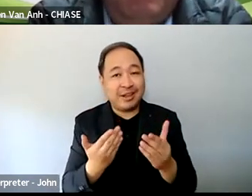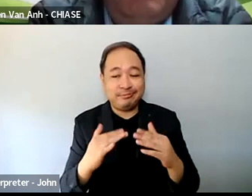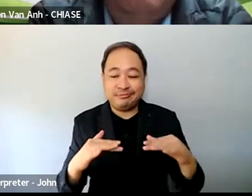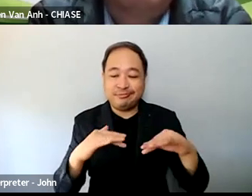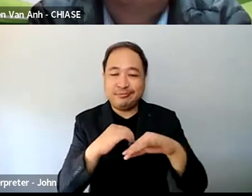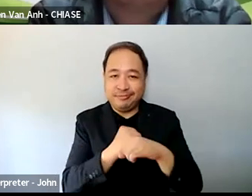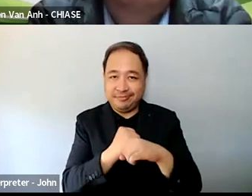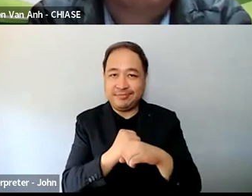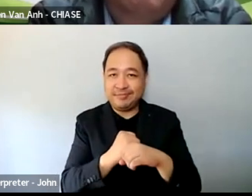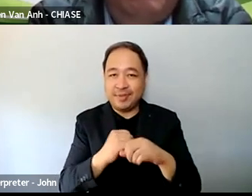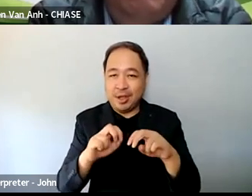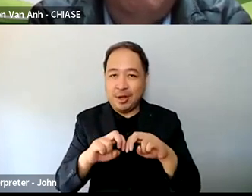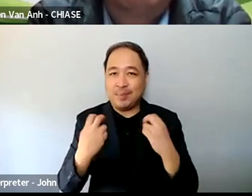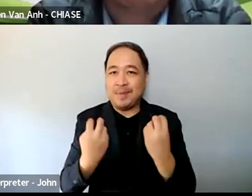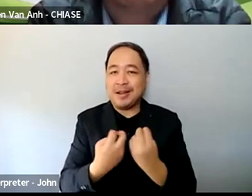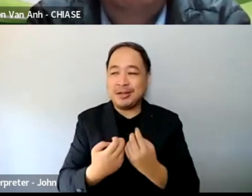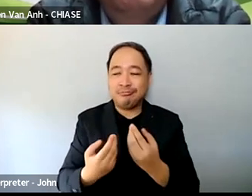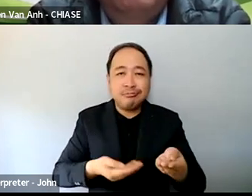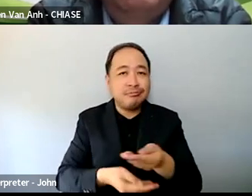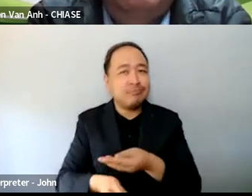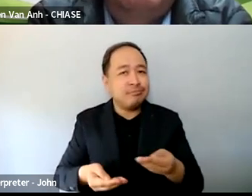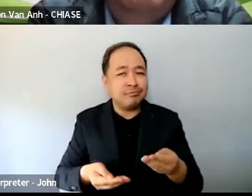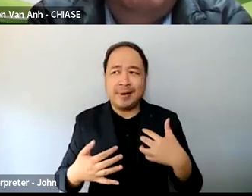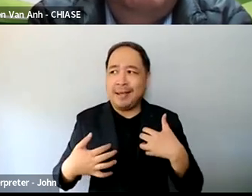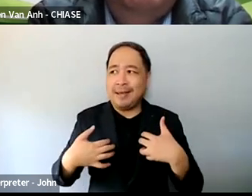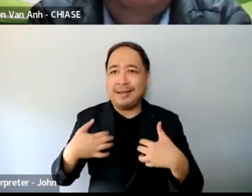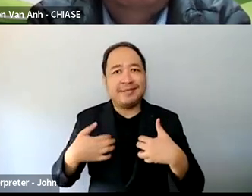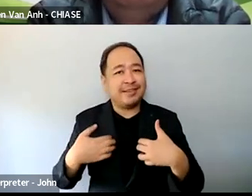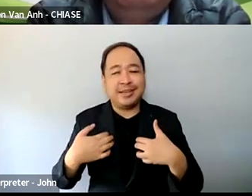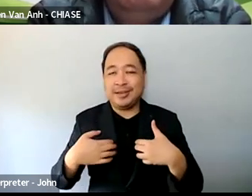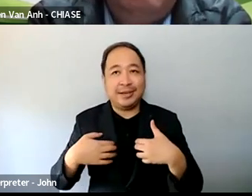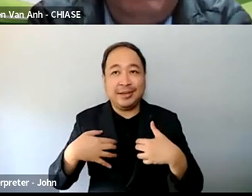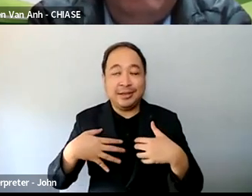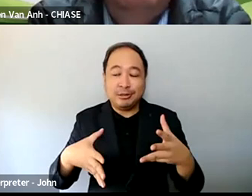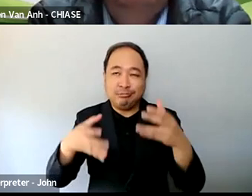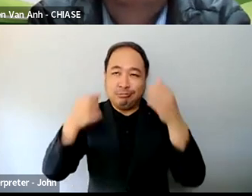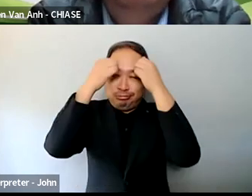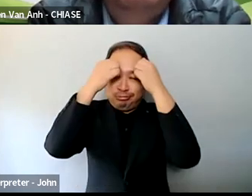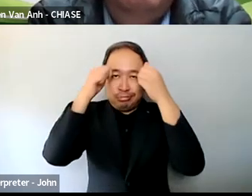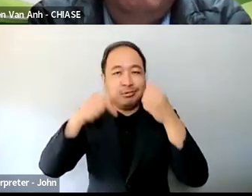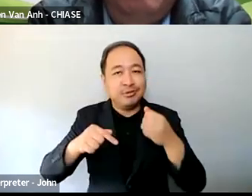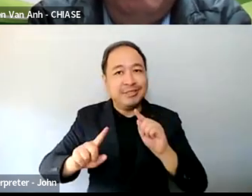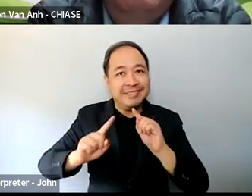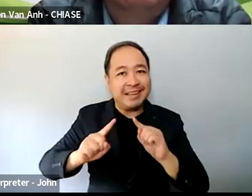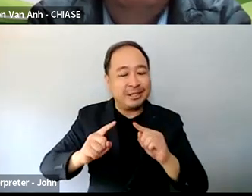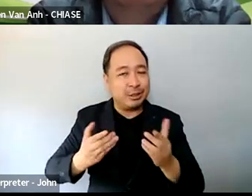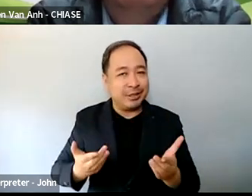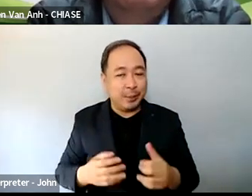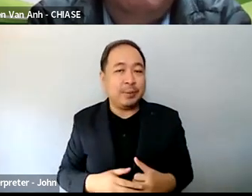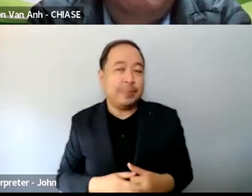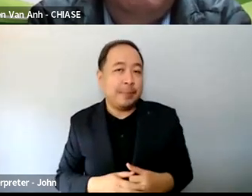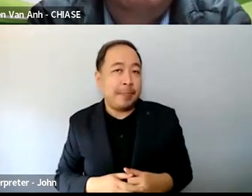very, very lively and very informative, the discussion that we have had. So I'd like to just